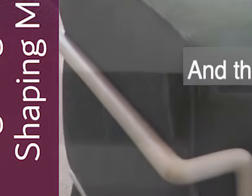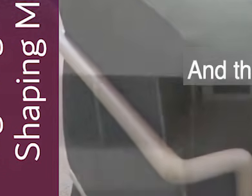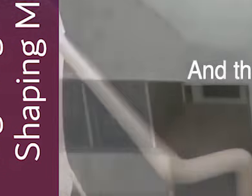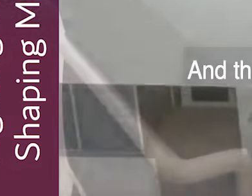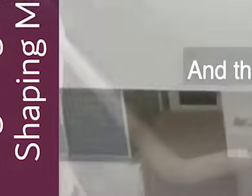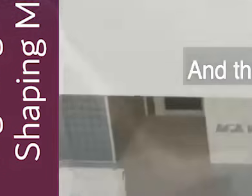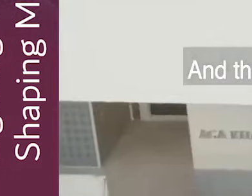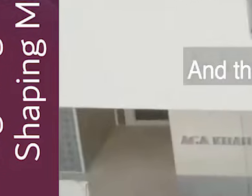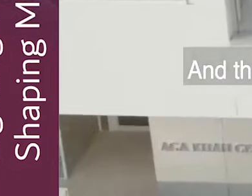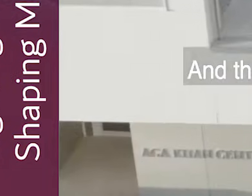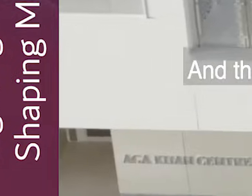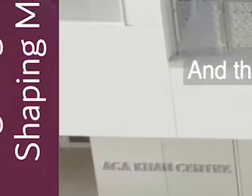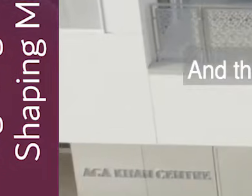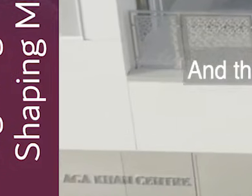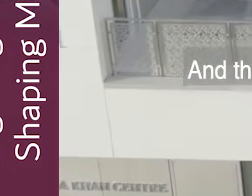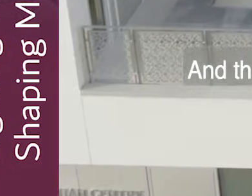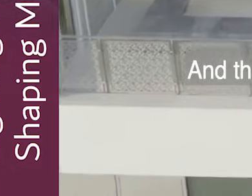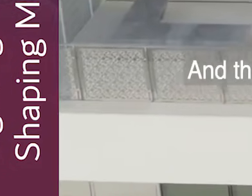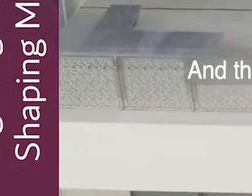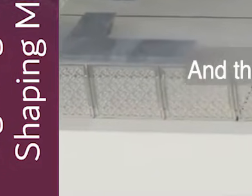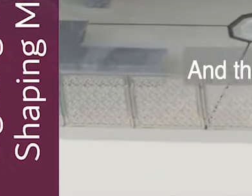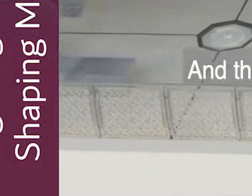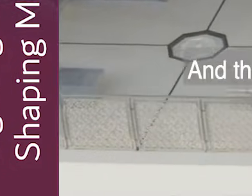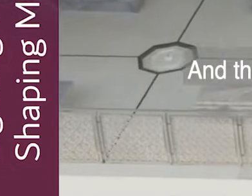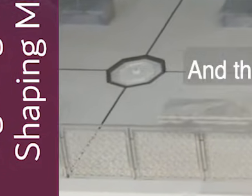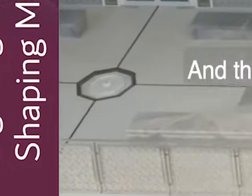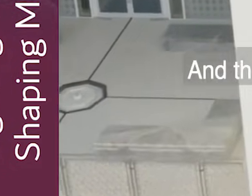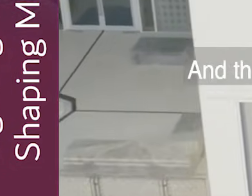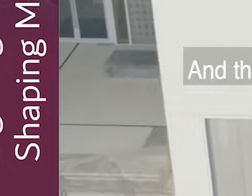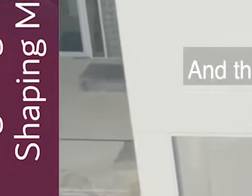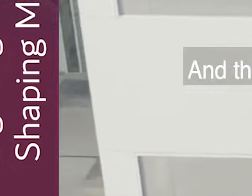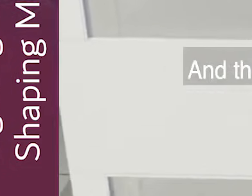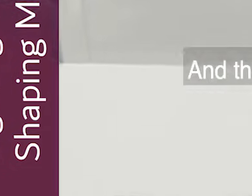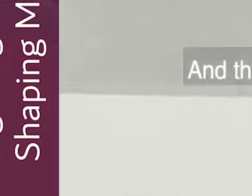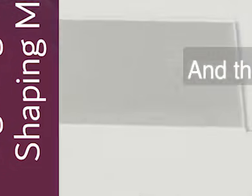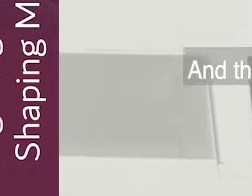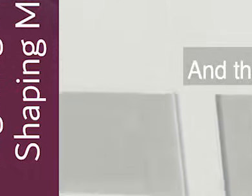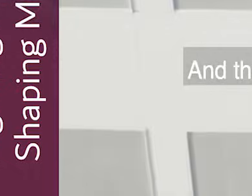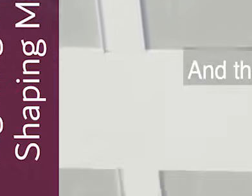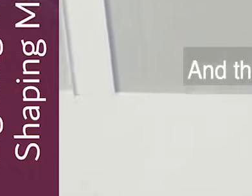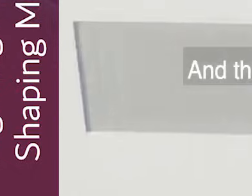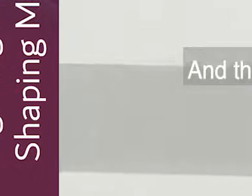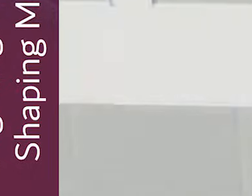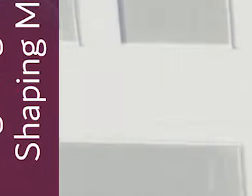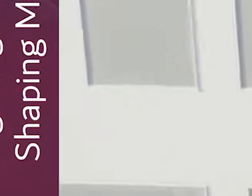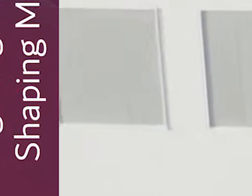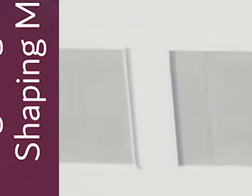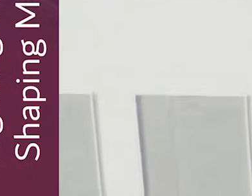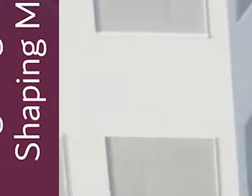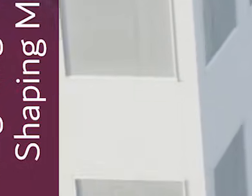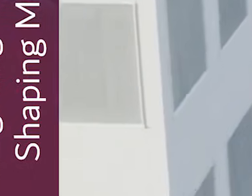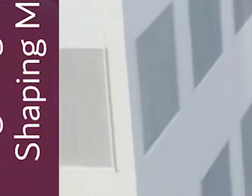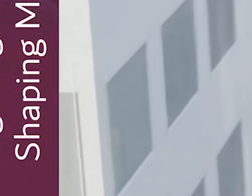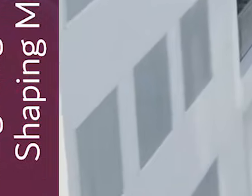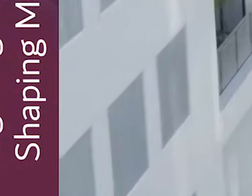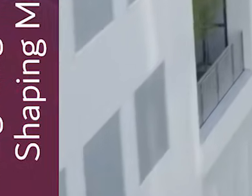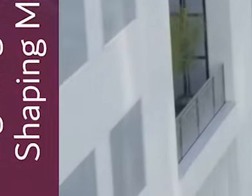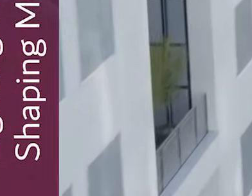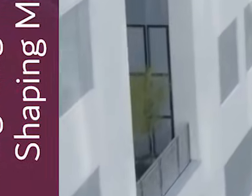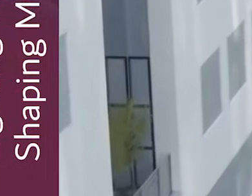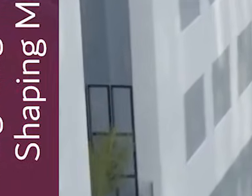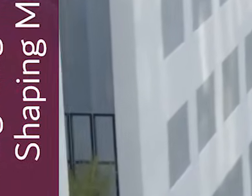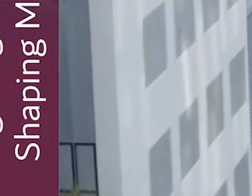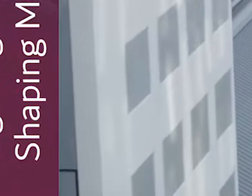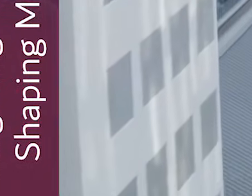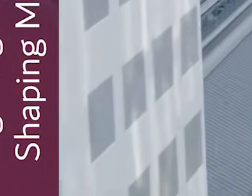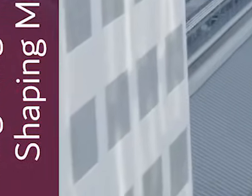us to think beyond the curriculum, and as well as we can involve in some other social activities and enjoy London and enjoy